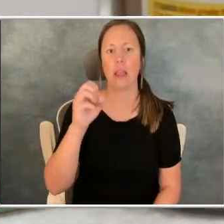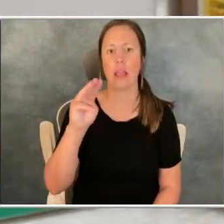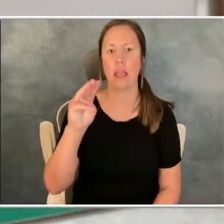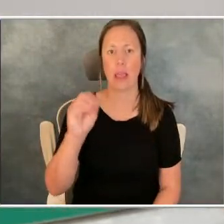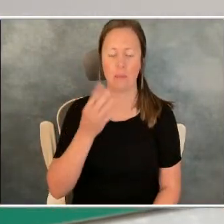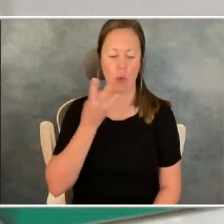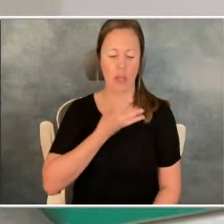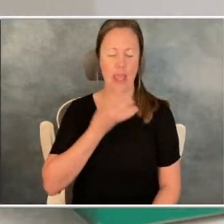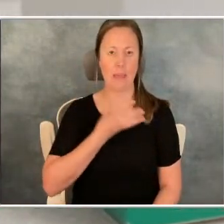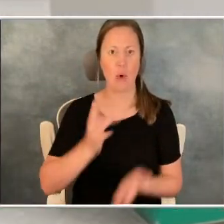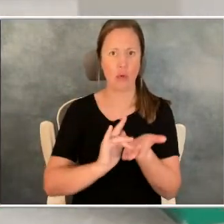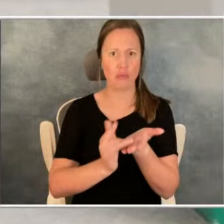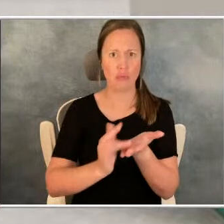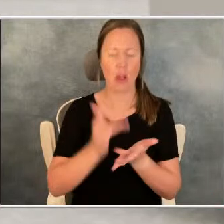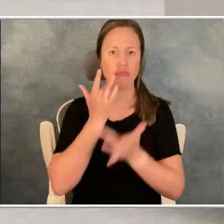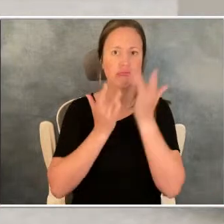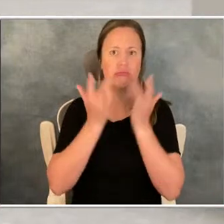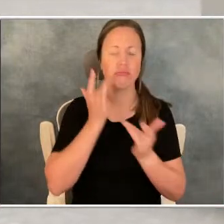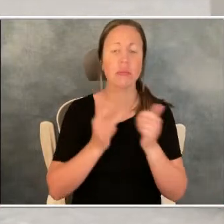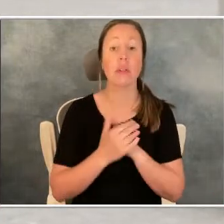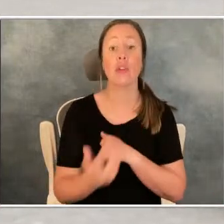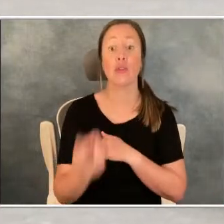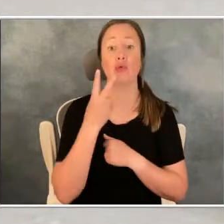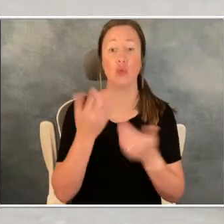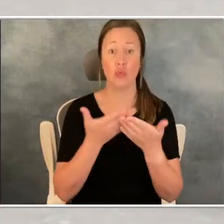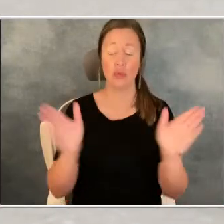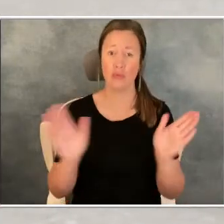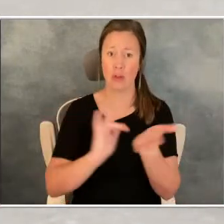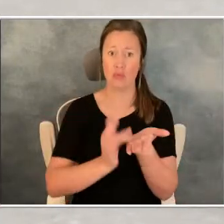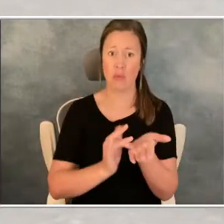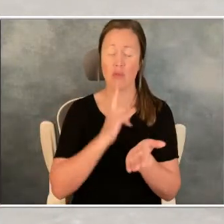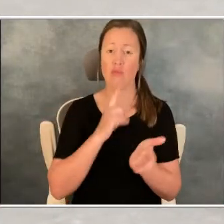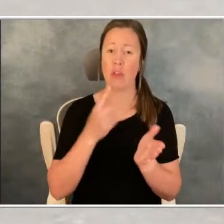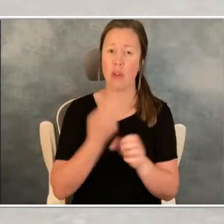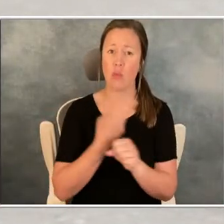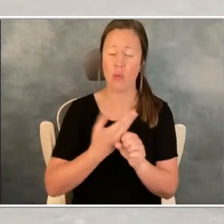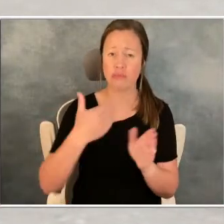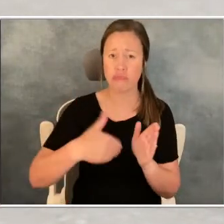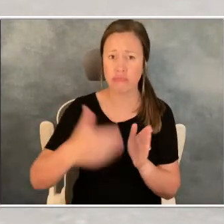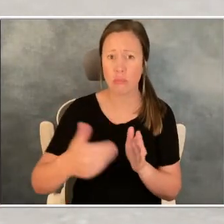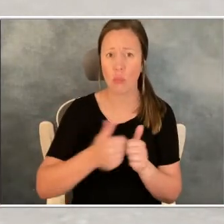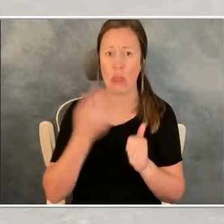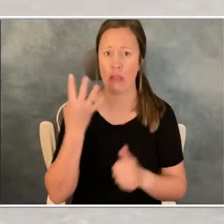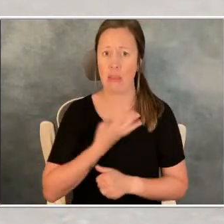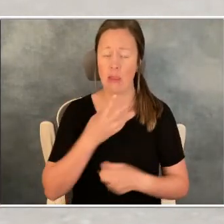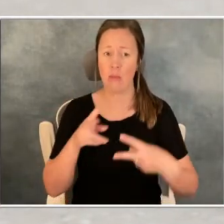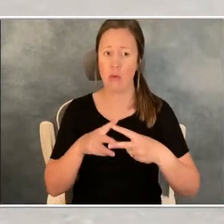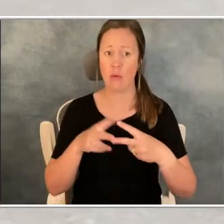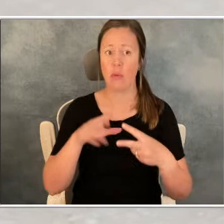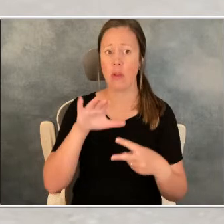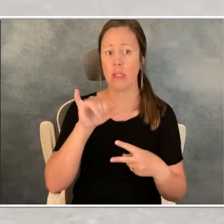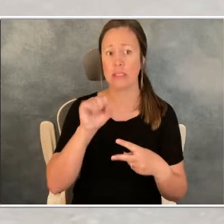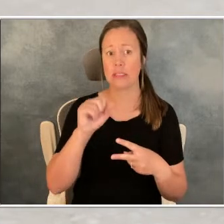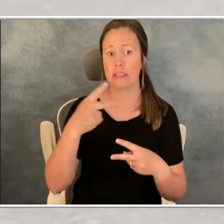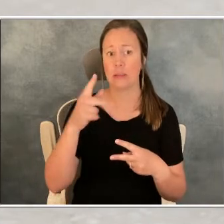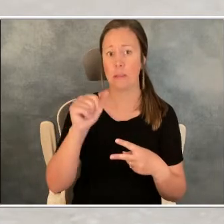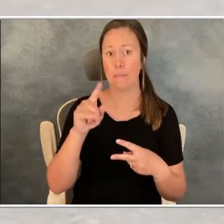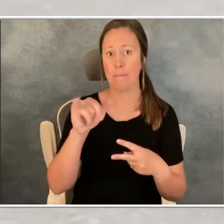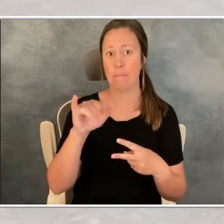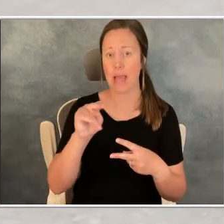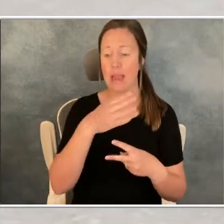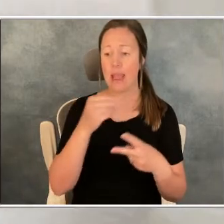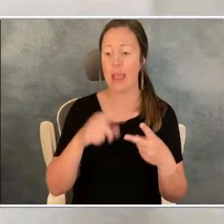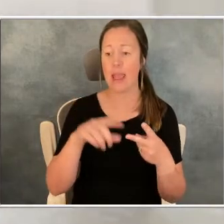two low-cost generic drugs that are used frequently in chemotherapy regimen, Cisplatin and Carboplatin.